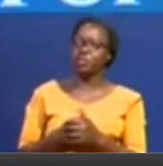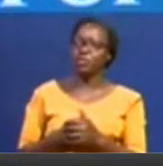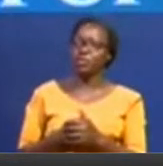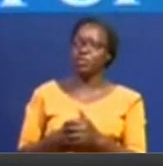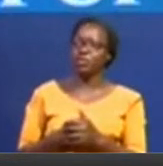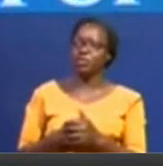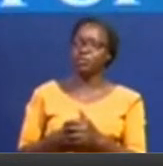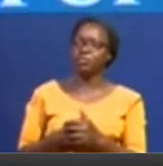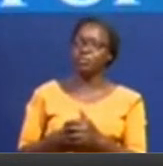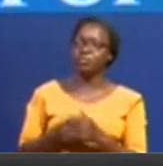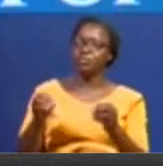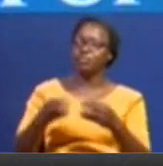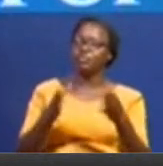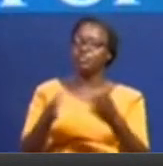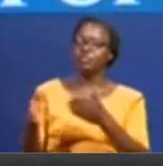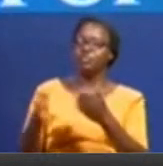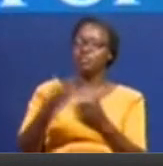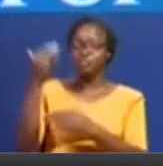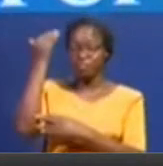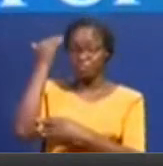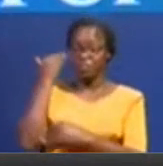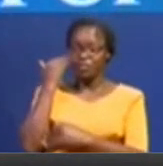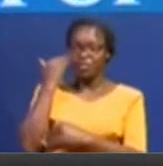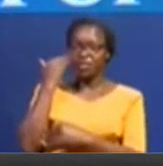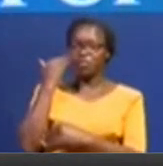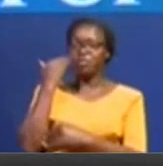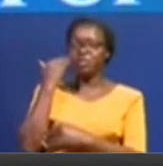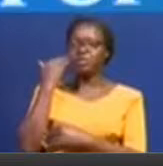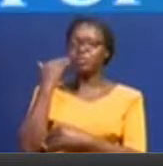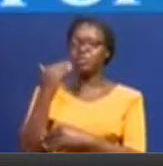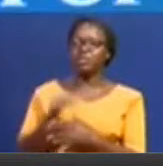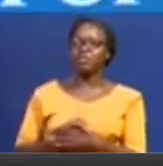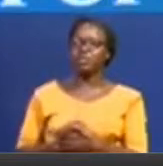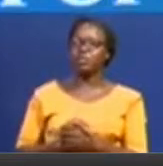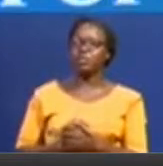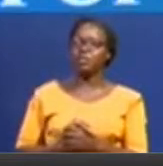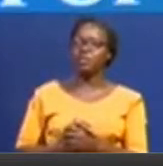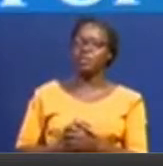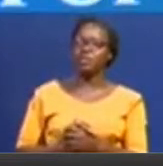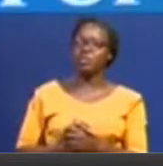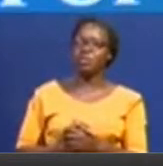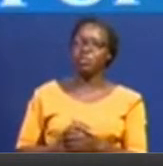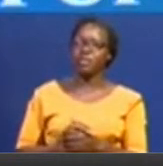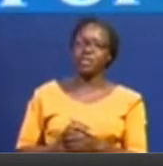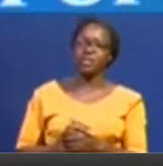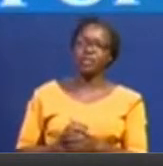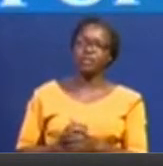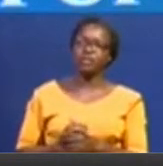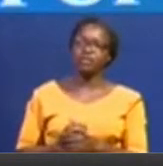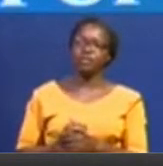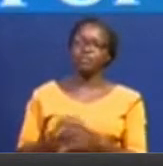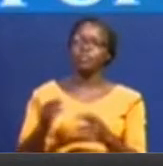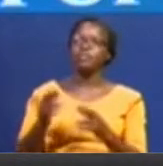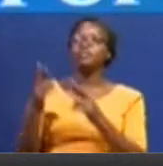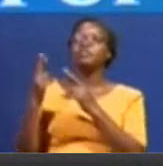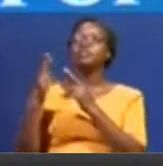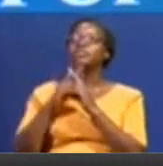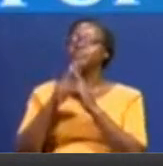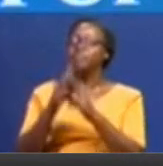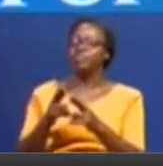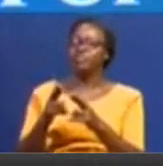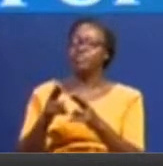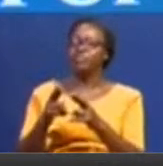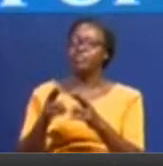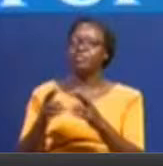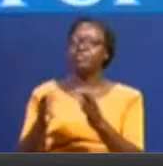you give a chance for the court to get all that information and be able to give a judgment that corresponds with the needs of